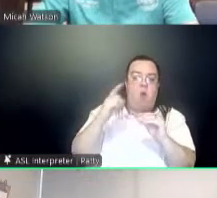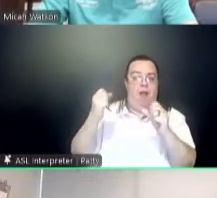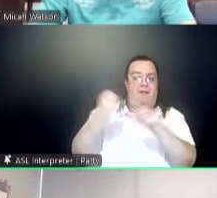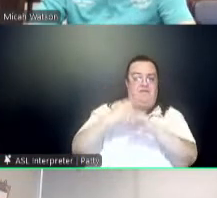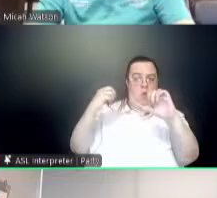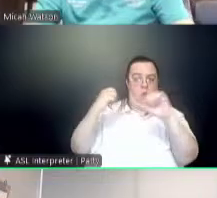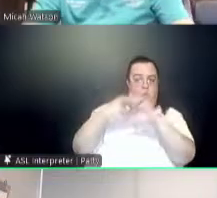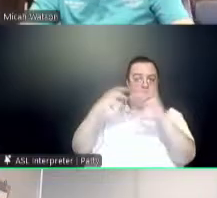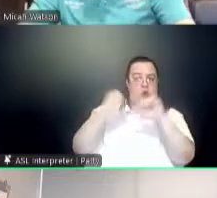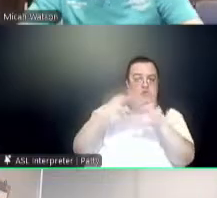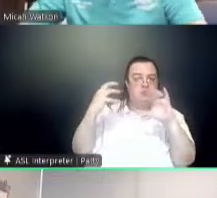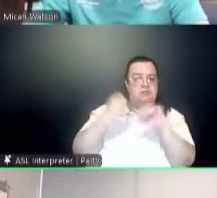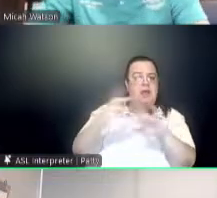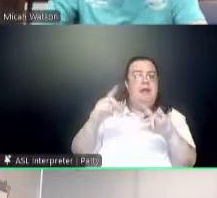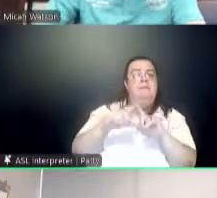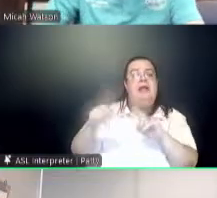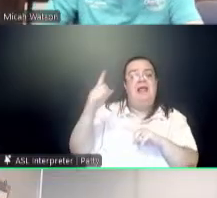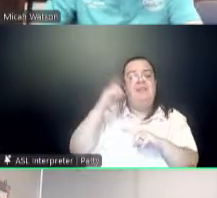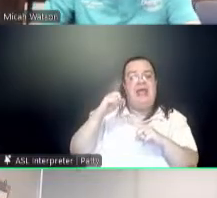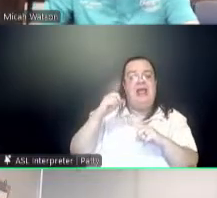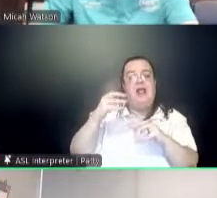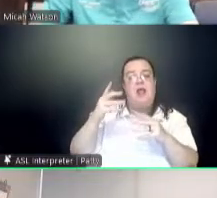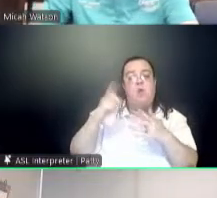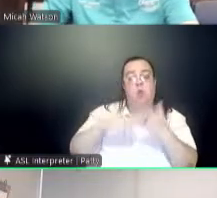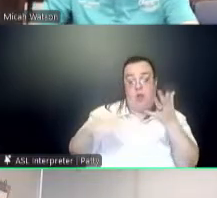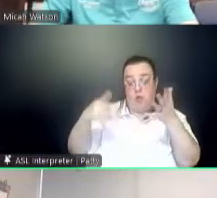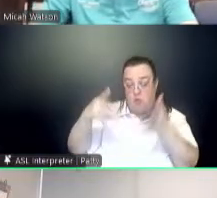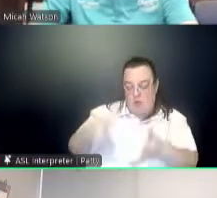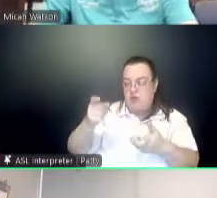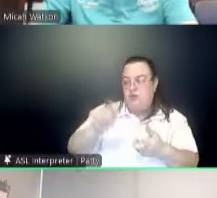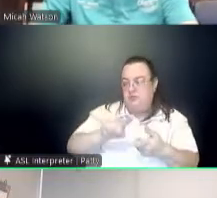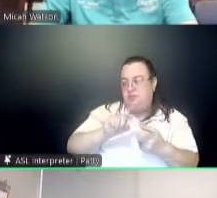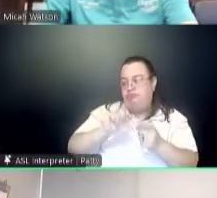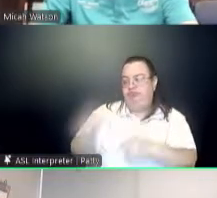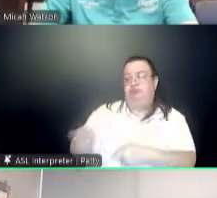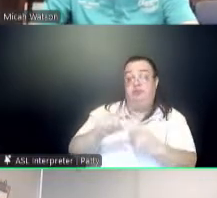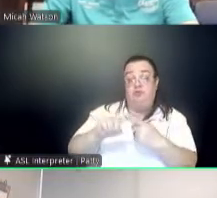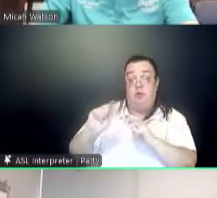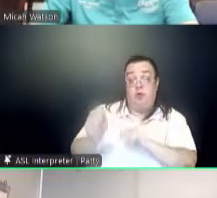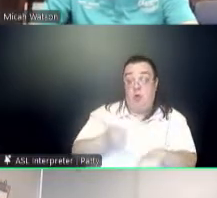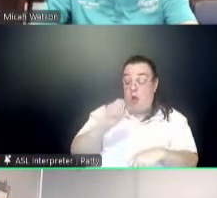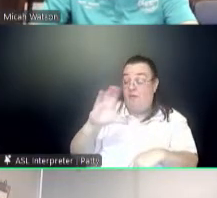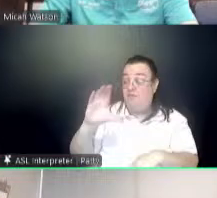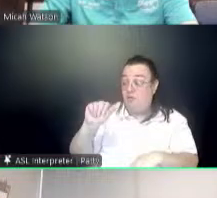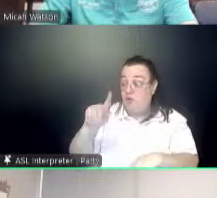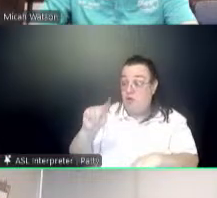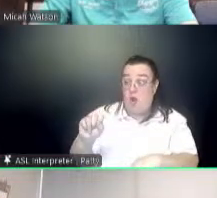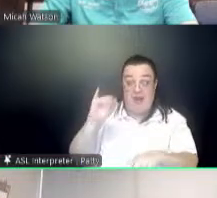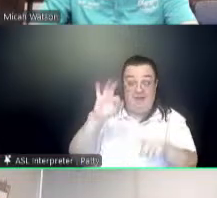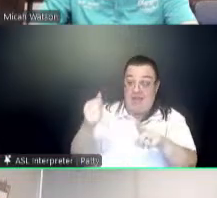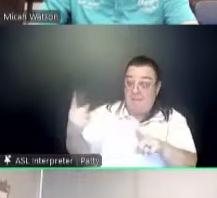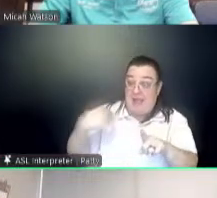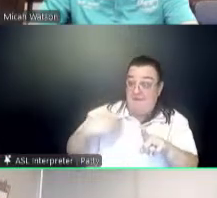but I think the rest should go towards the golf carts. Any objections to that or any questions?